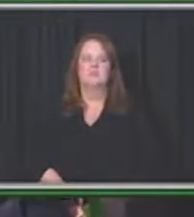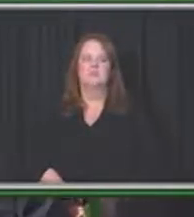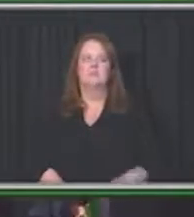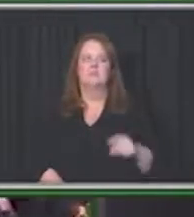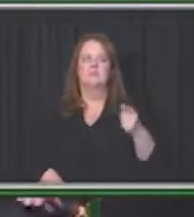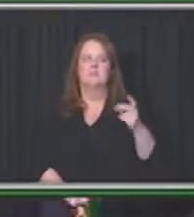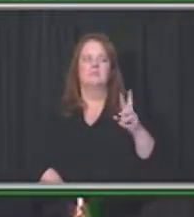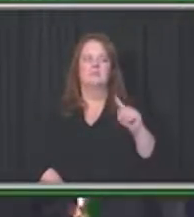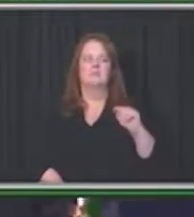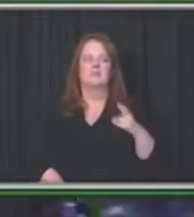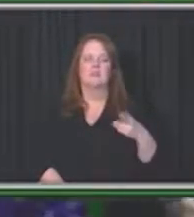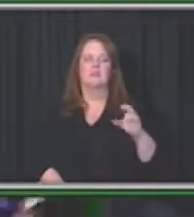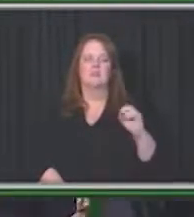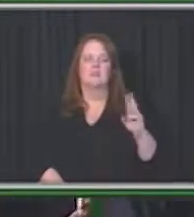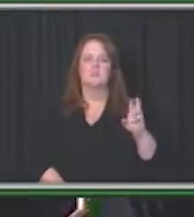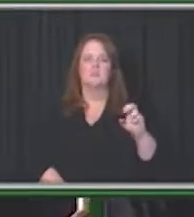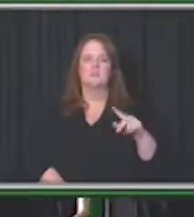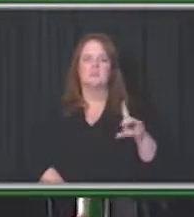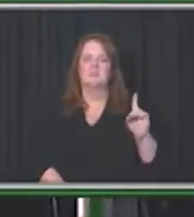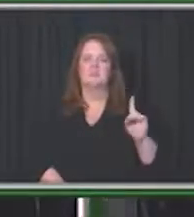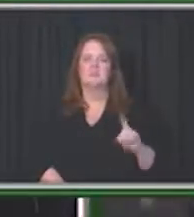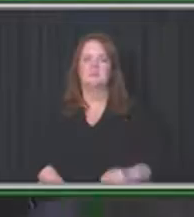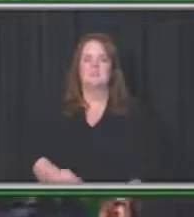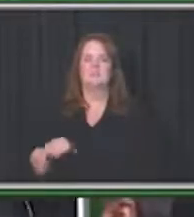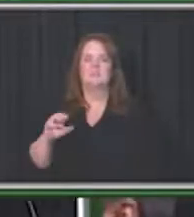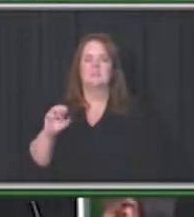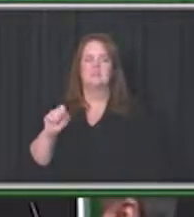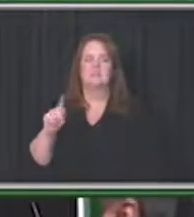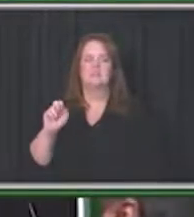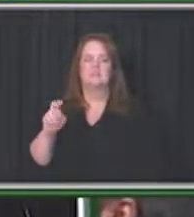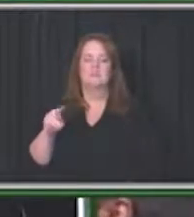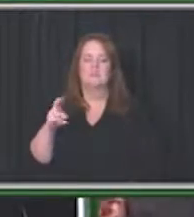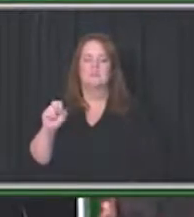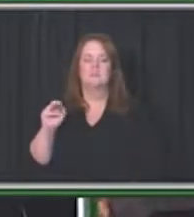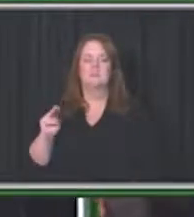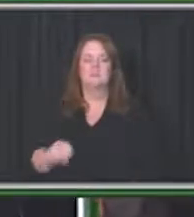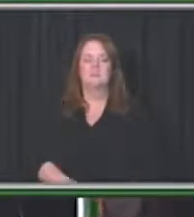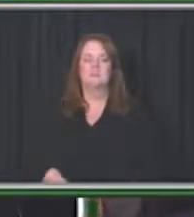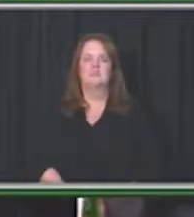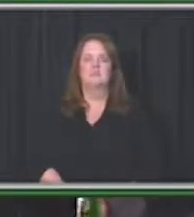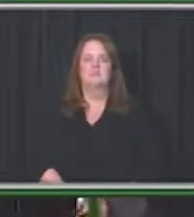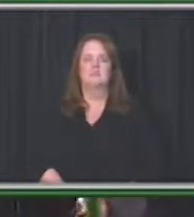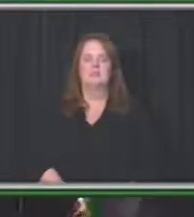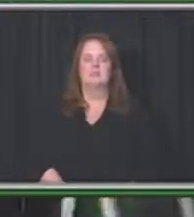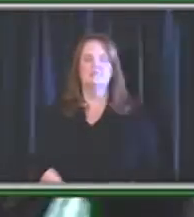Garth Olmsted. Stephen Merriam.